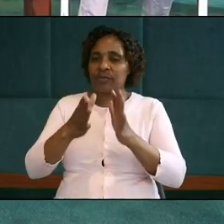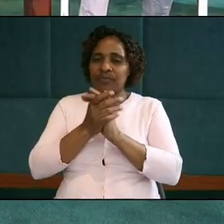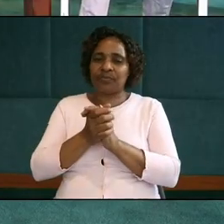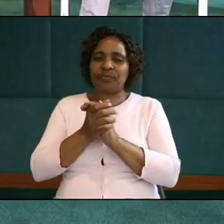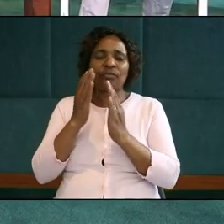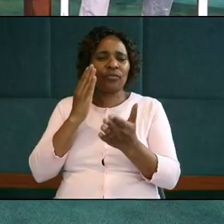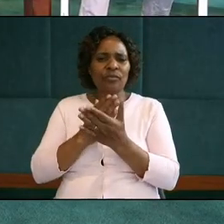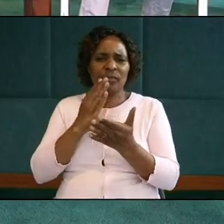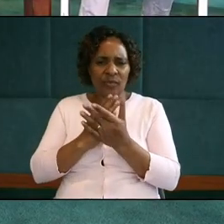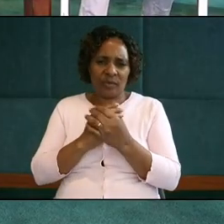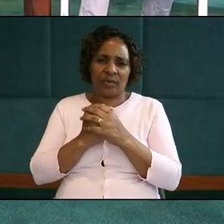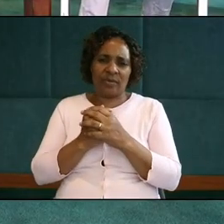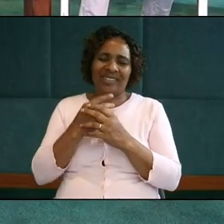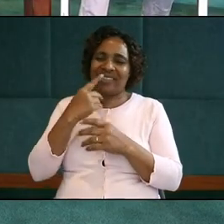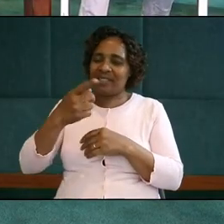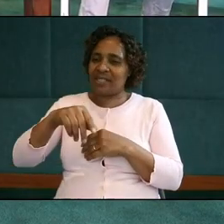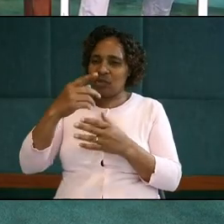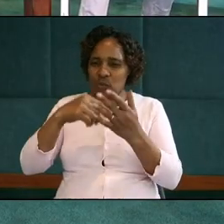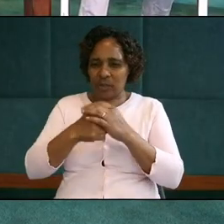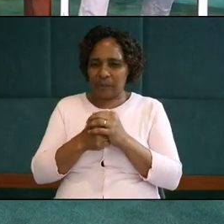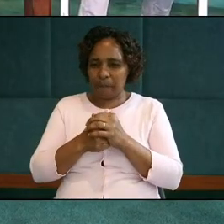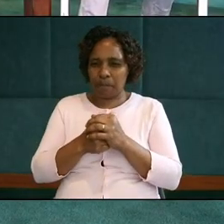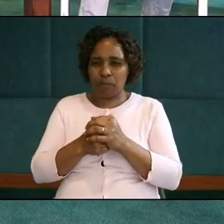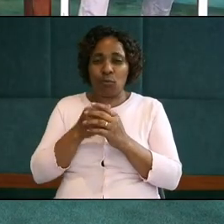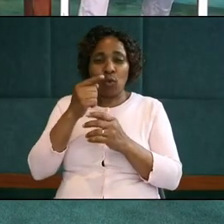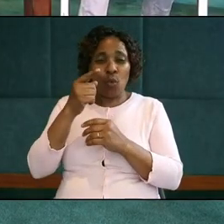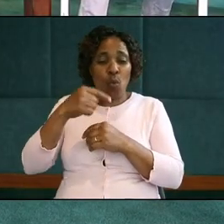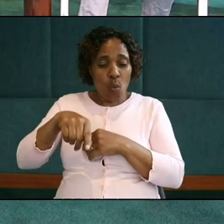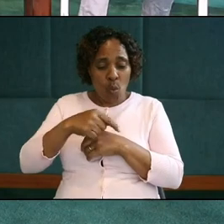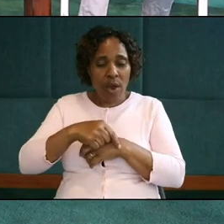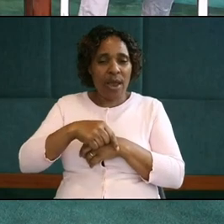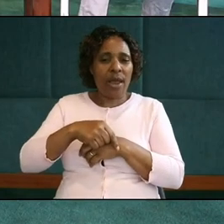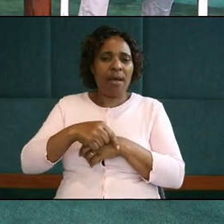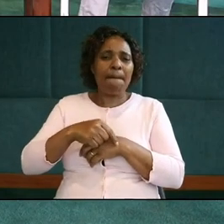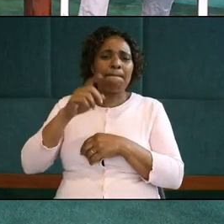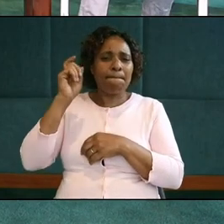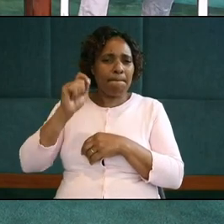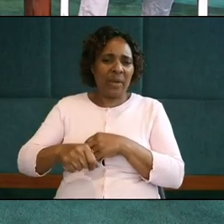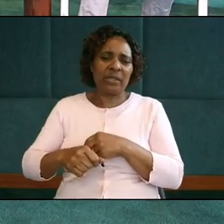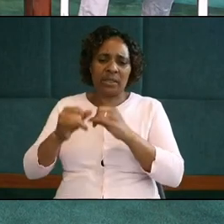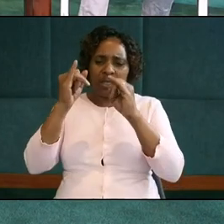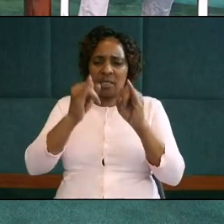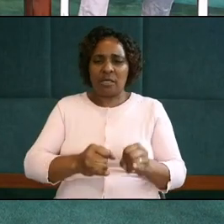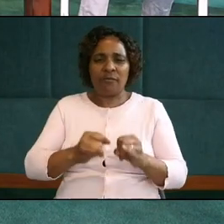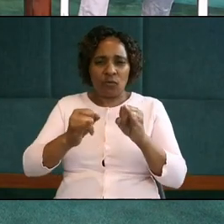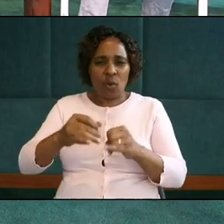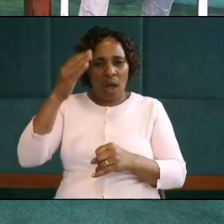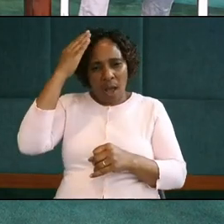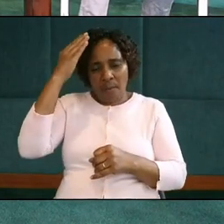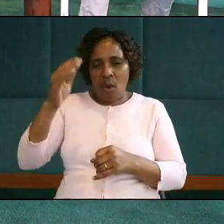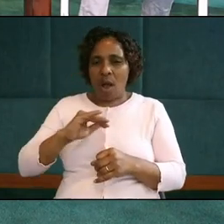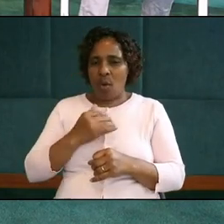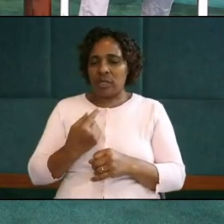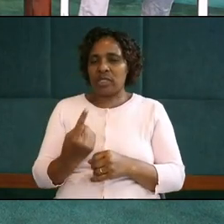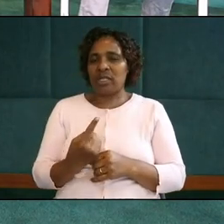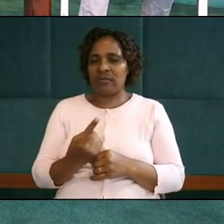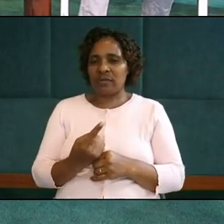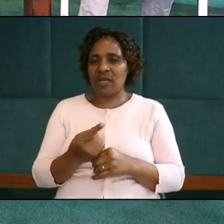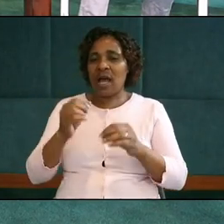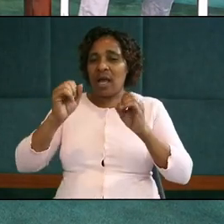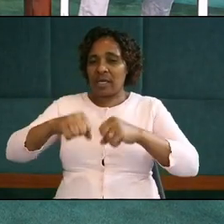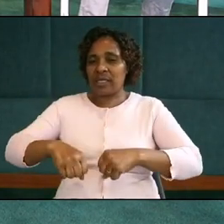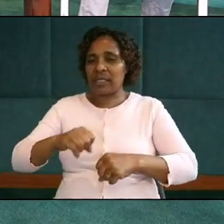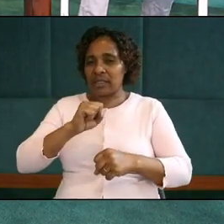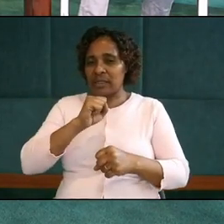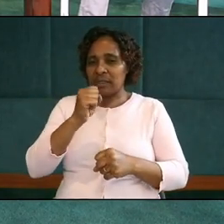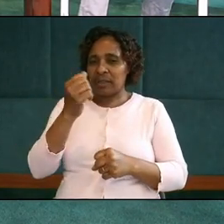And this is really just, you know, telling us that, you know, we ought to individually humble ourselves. Eh? And really, just as Samuel